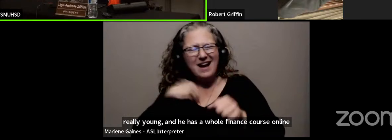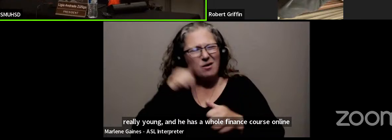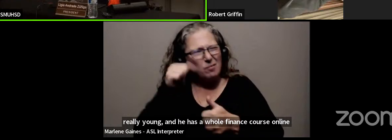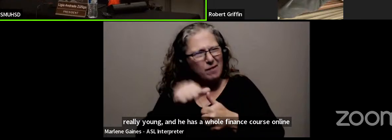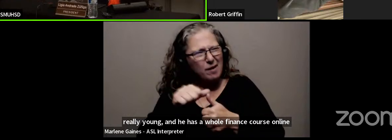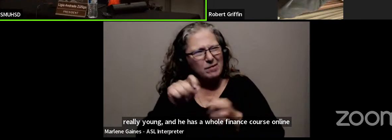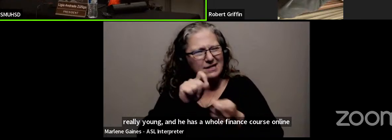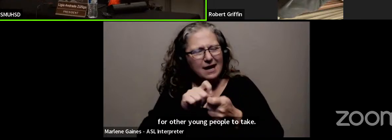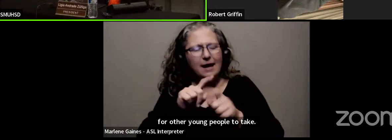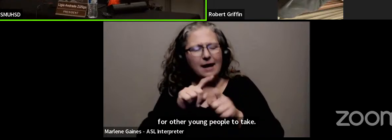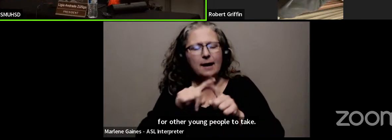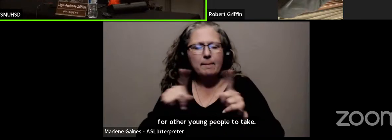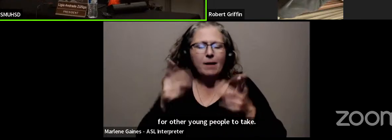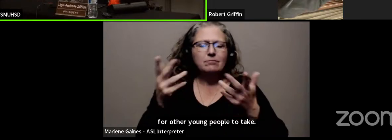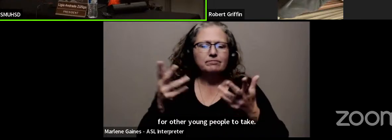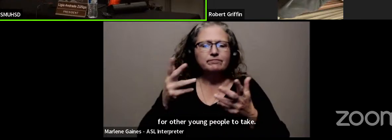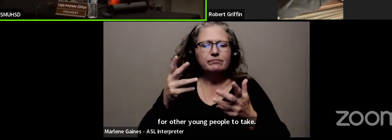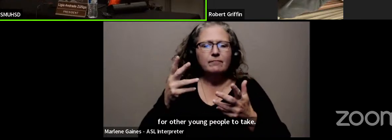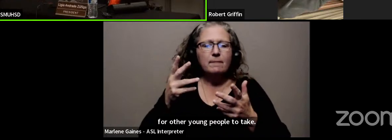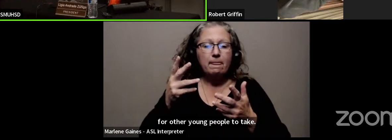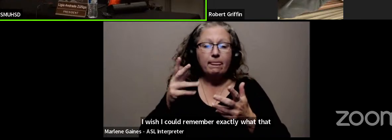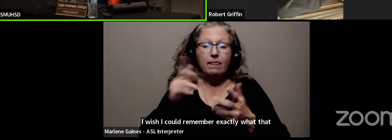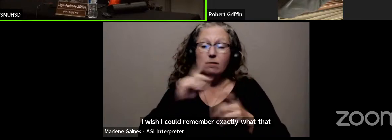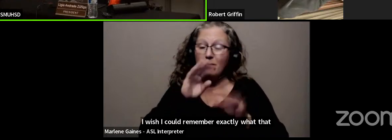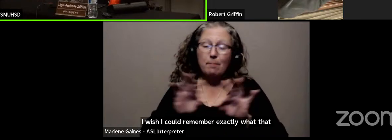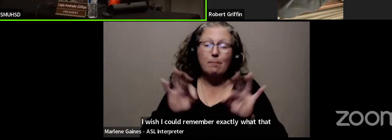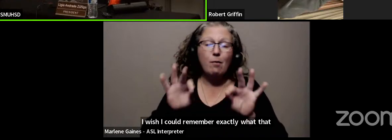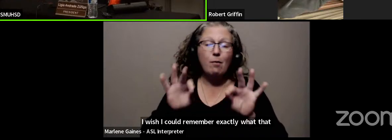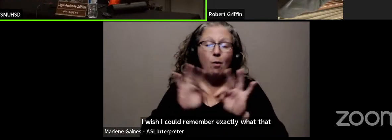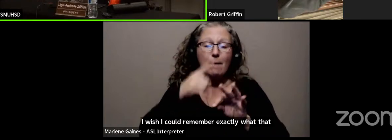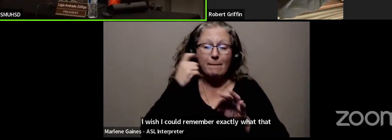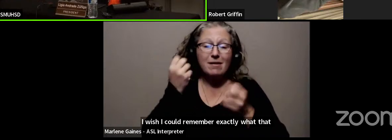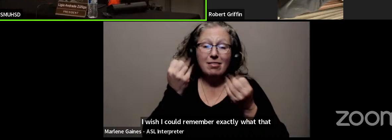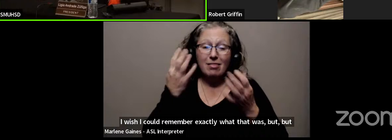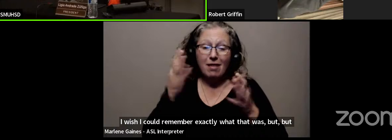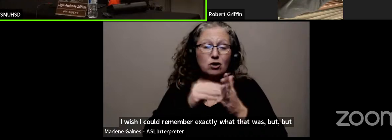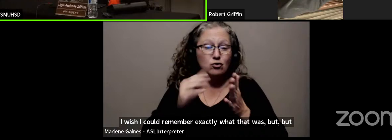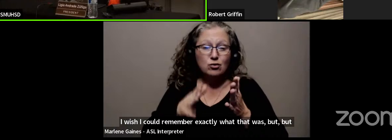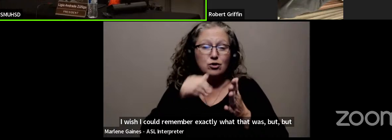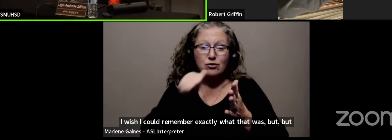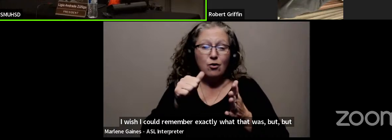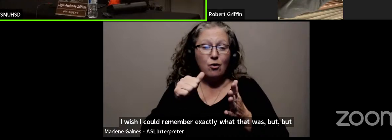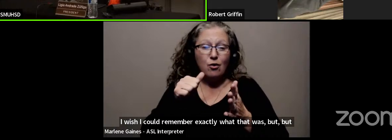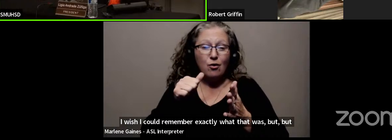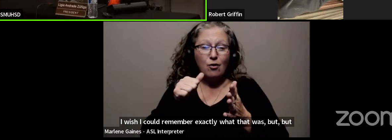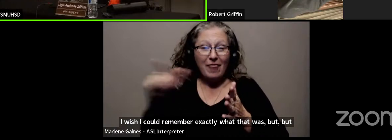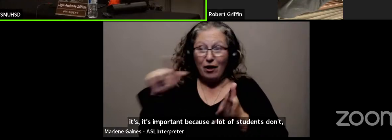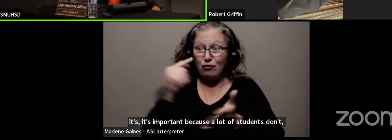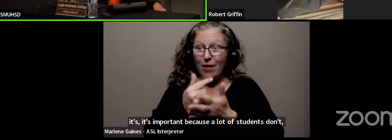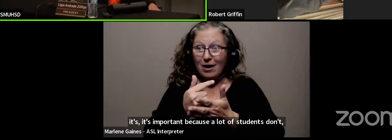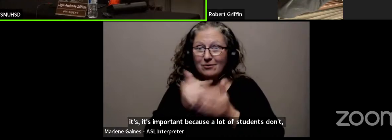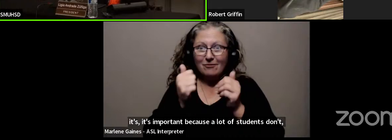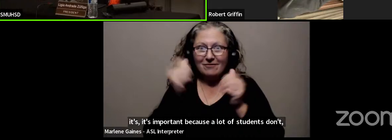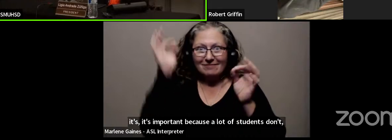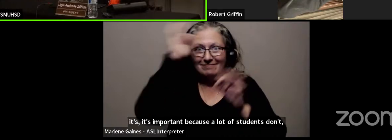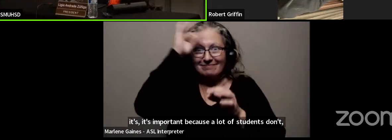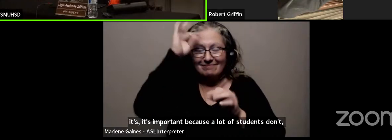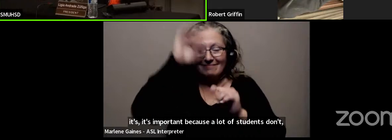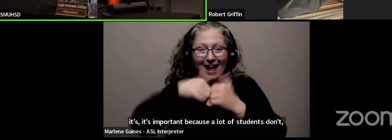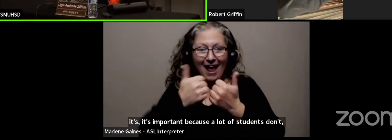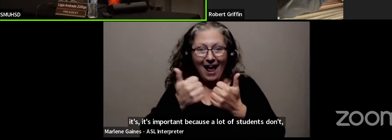but it's important because a It lot of is. students don't, they graduate without even, knowing how to